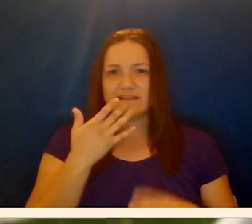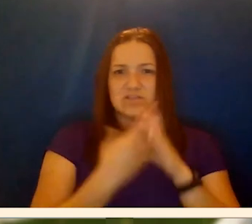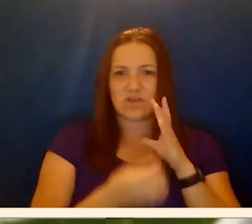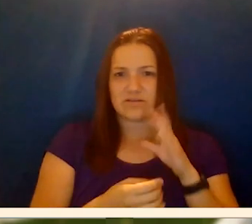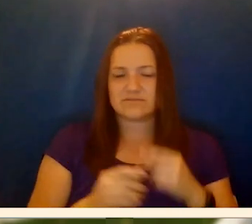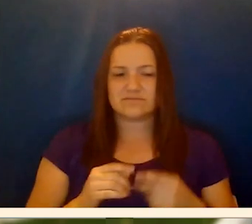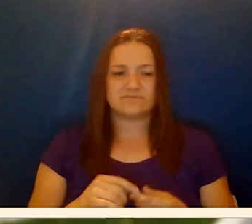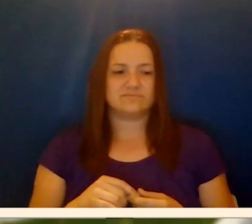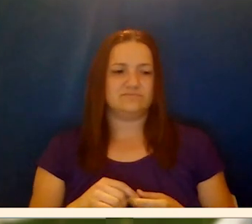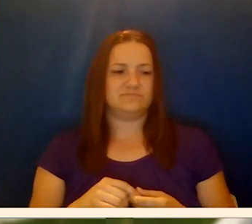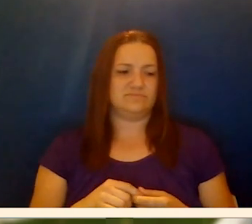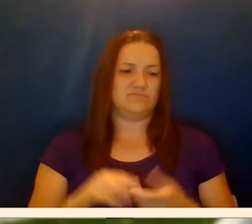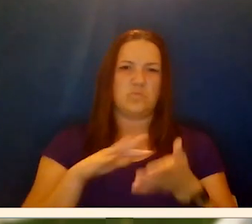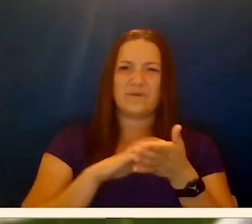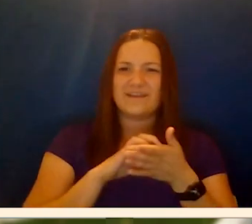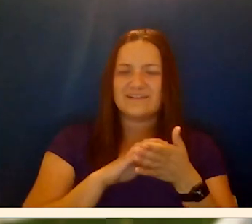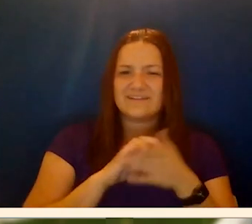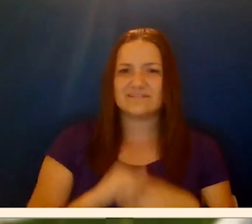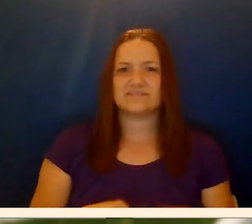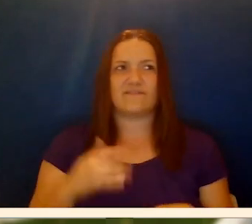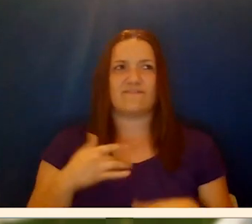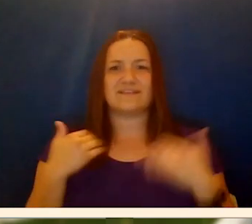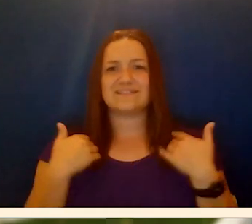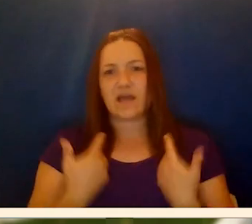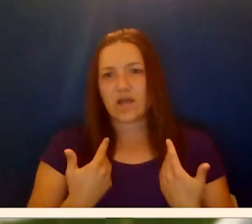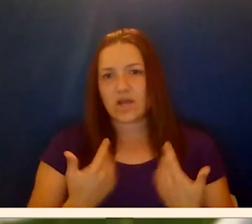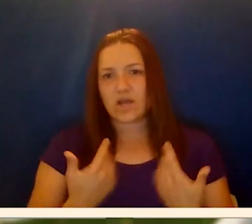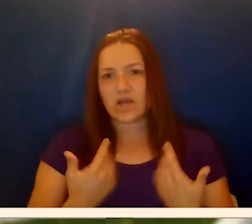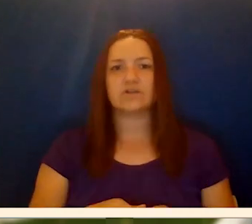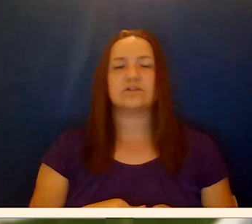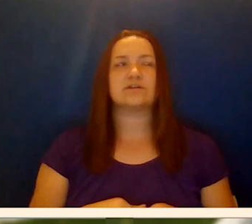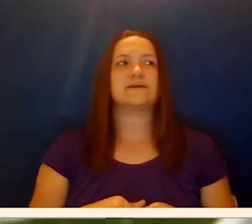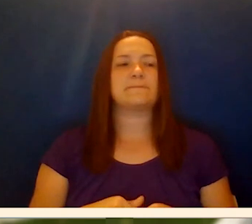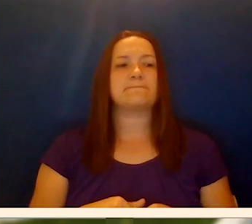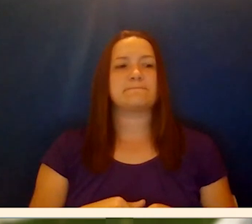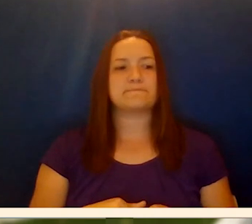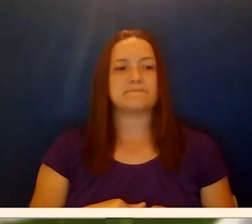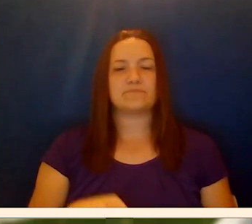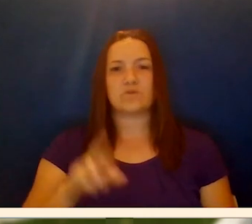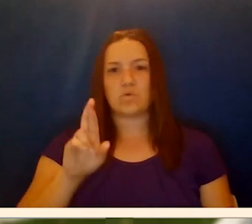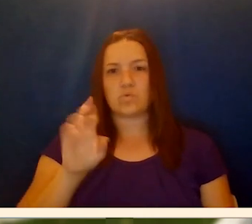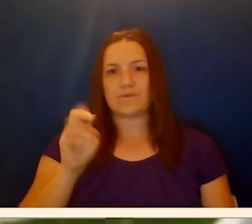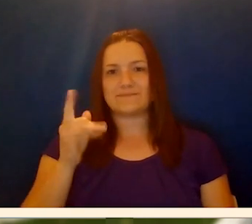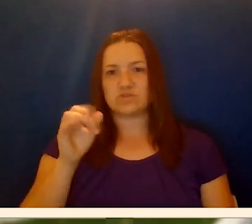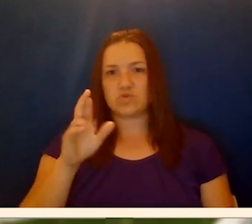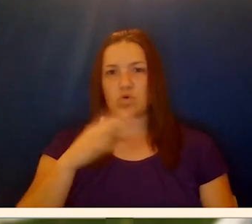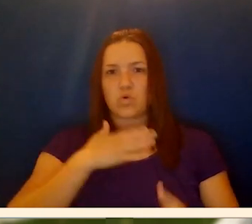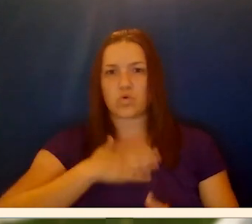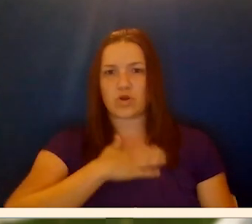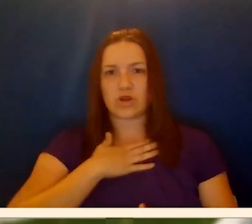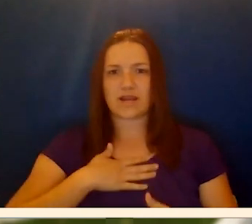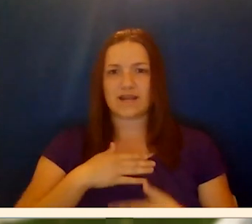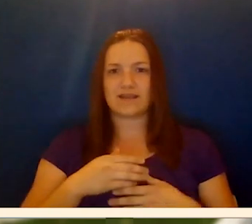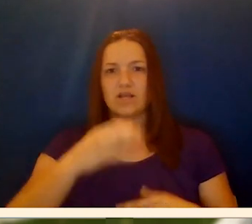general, weakness, being very tired, definitely, respiratory,